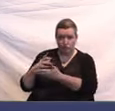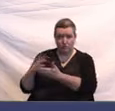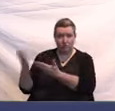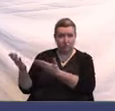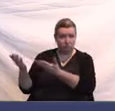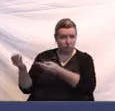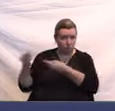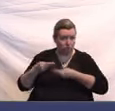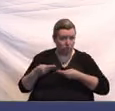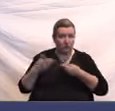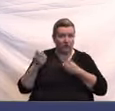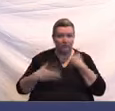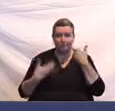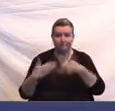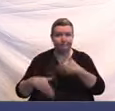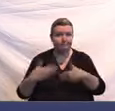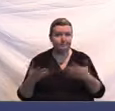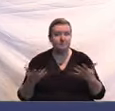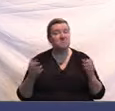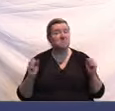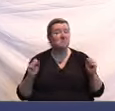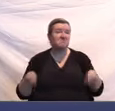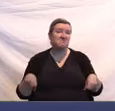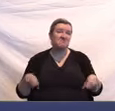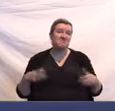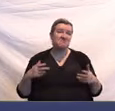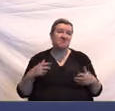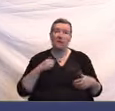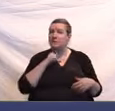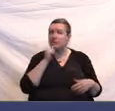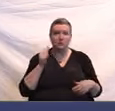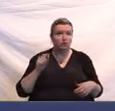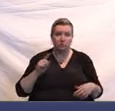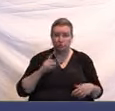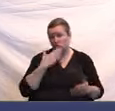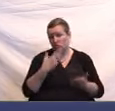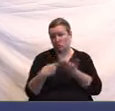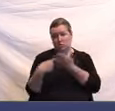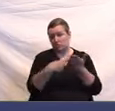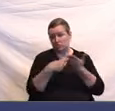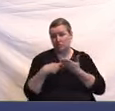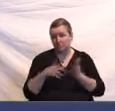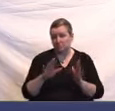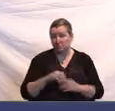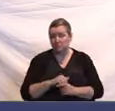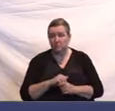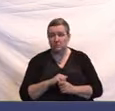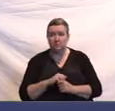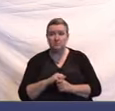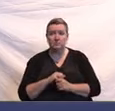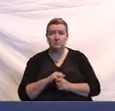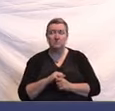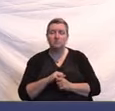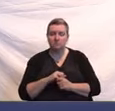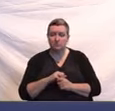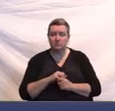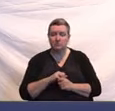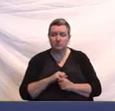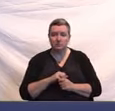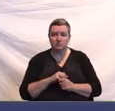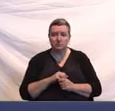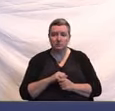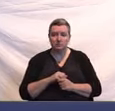steps. So we're not quite there yet, but it was a very constructive discussion, and we're on the same page.